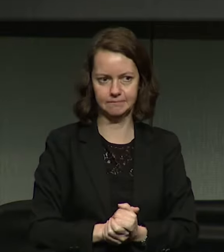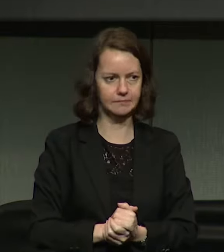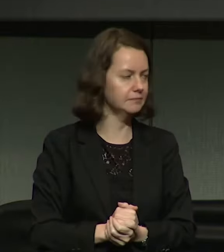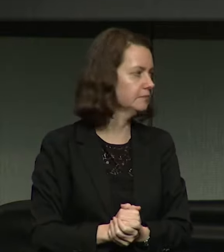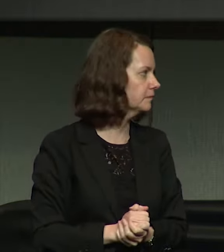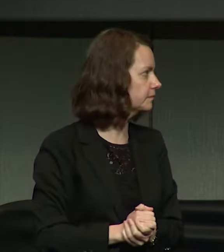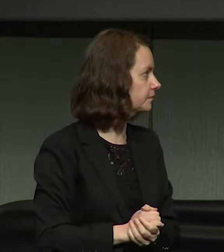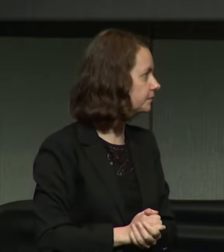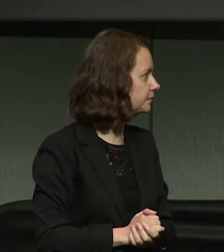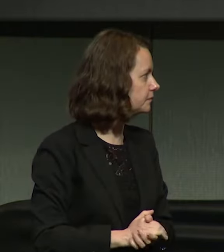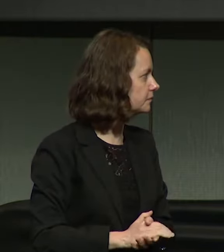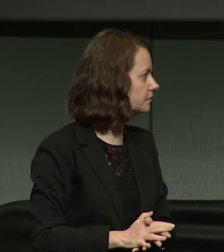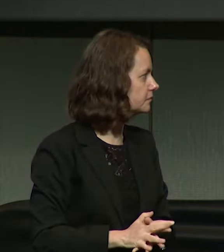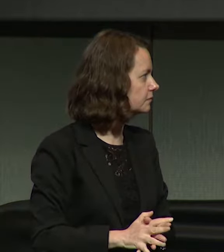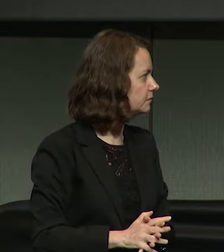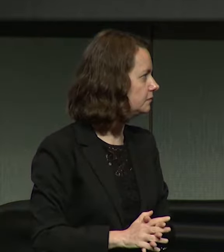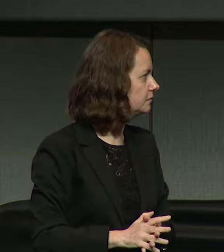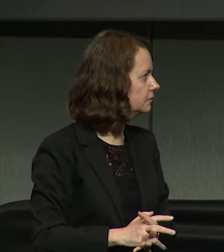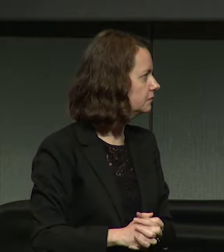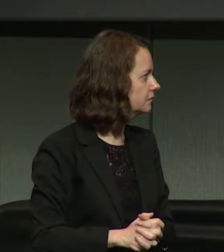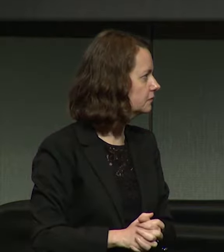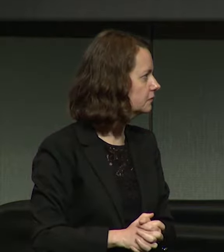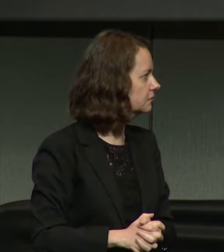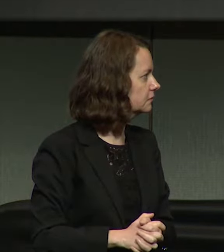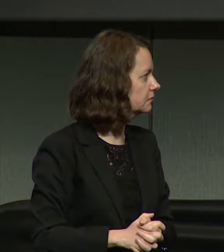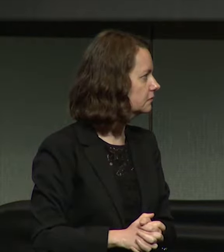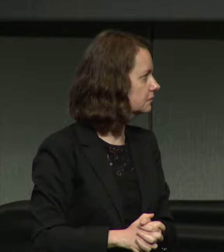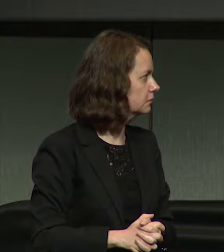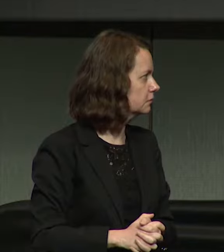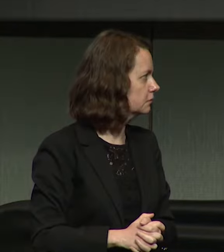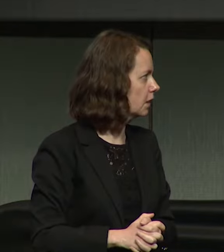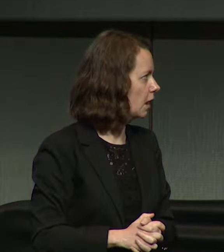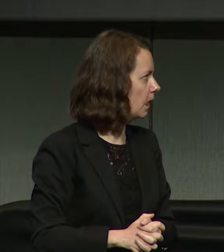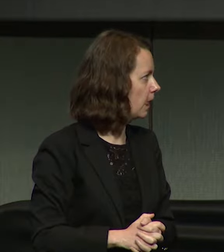that river, I'm not sure if I can,